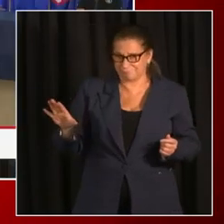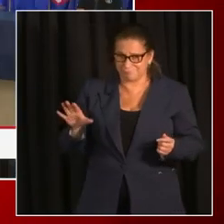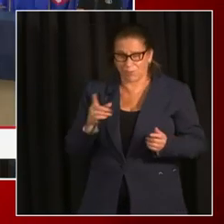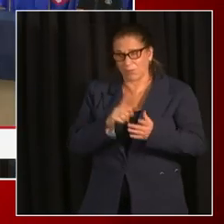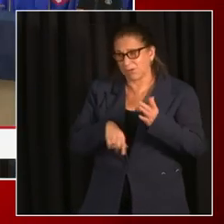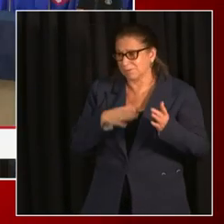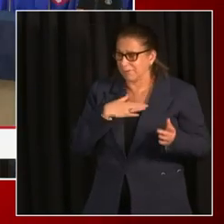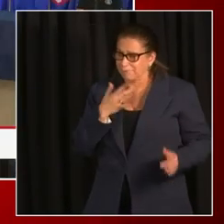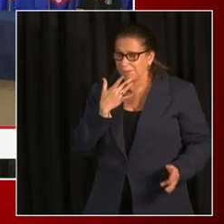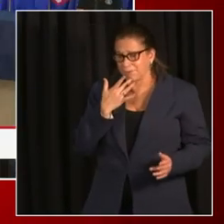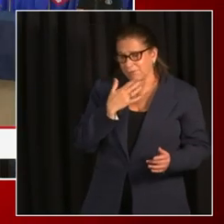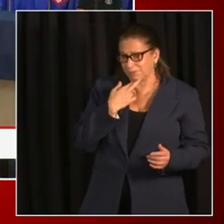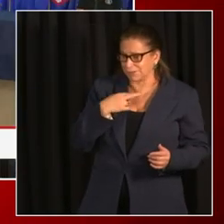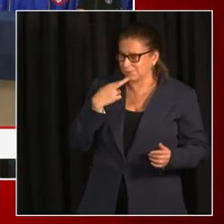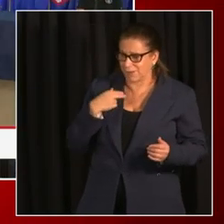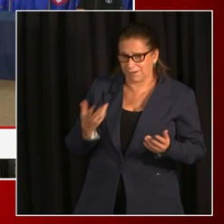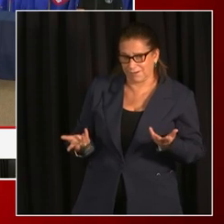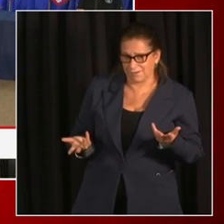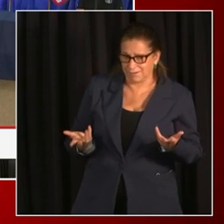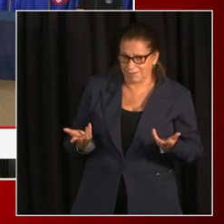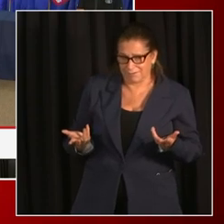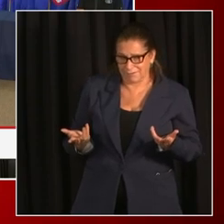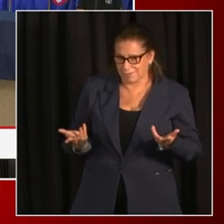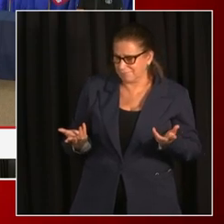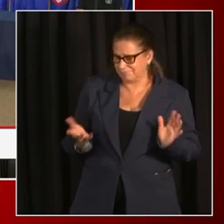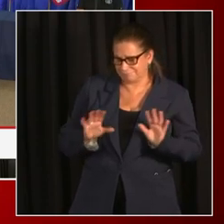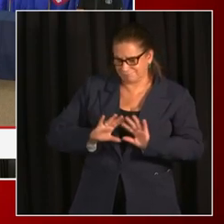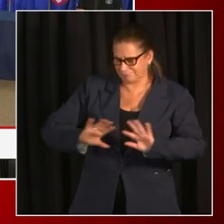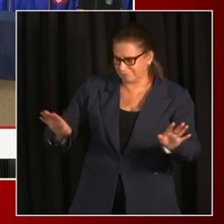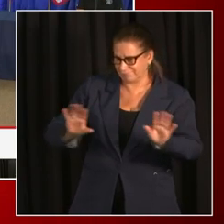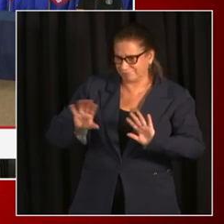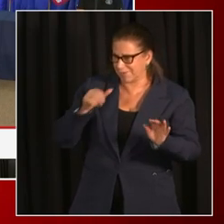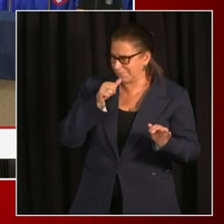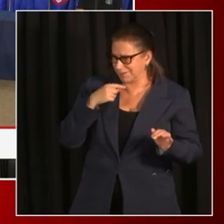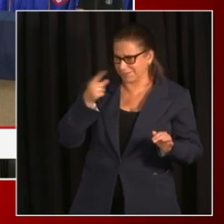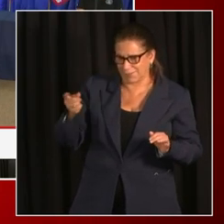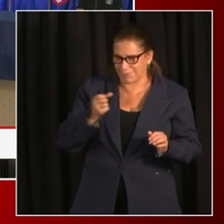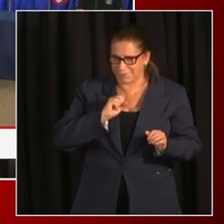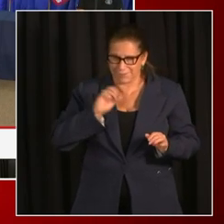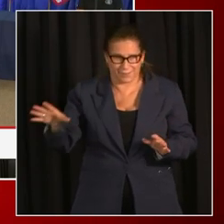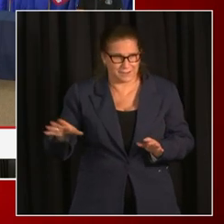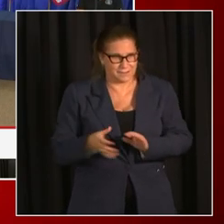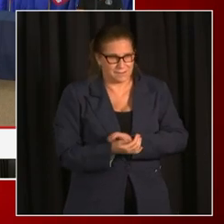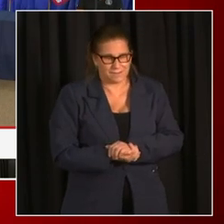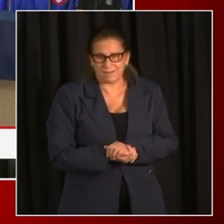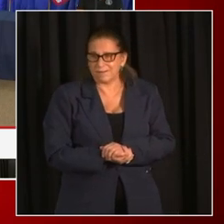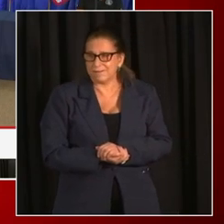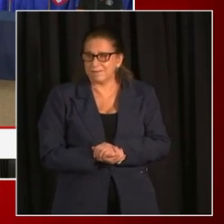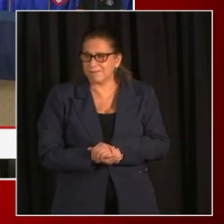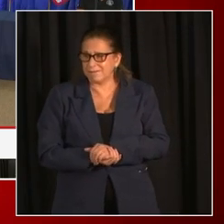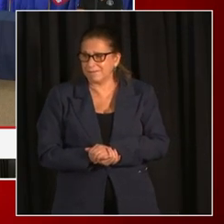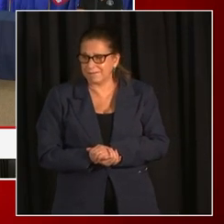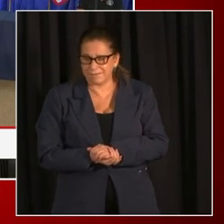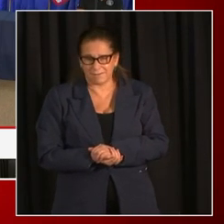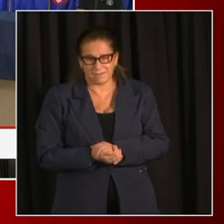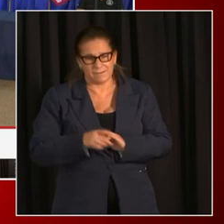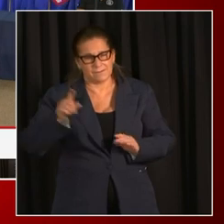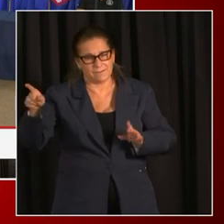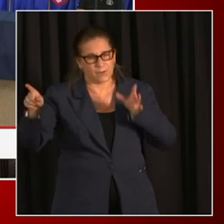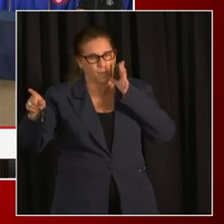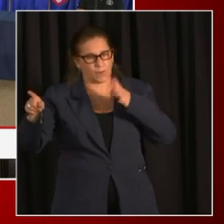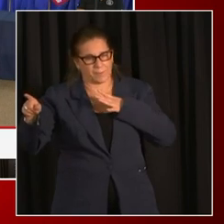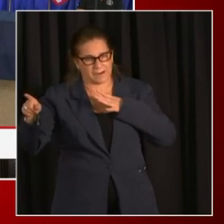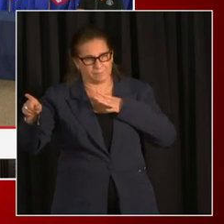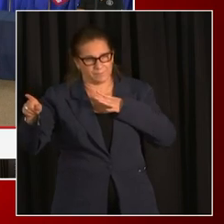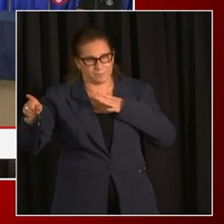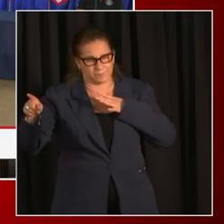my favorite restaurants are, then I'll get a call from Kathy Hollinger, it'll be a whole thing. Yes, Stephanie?